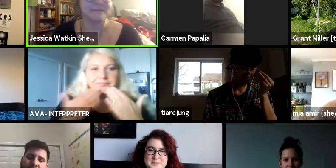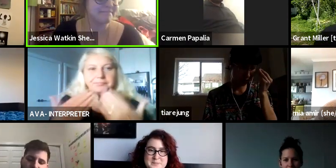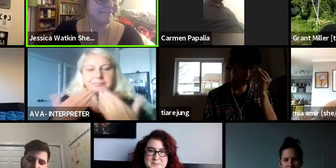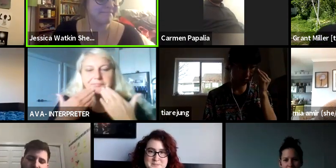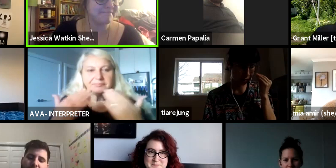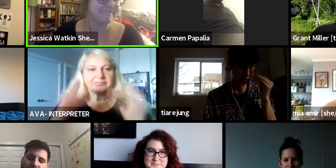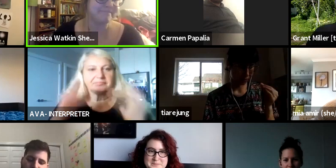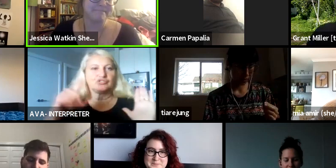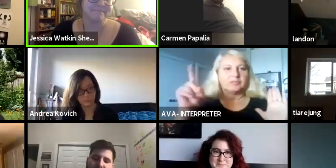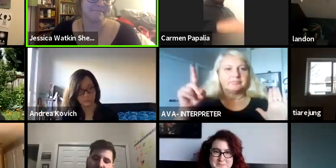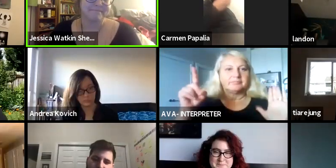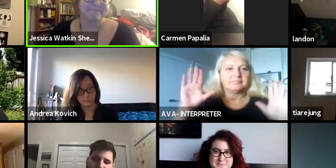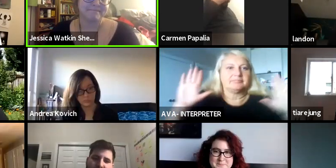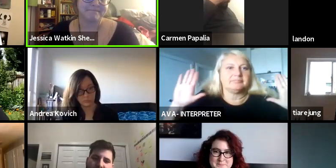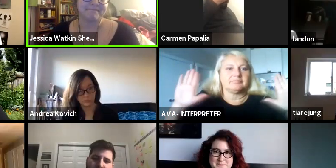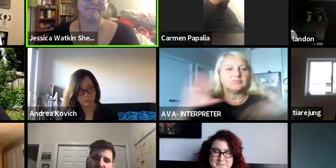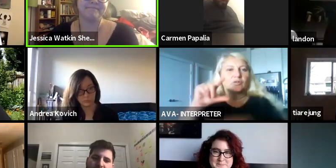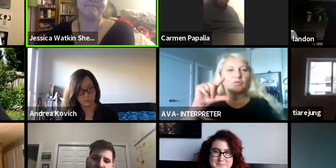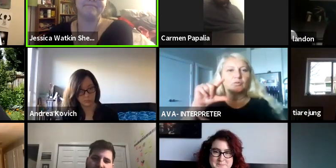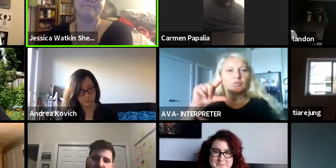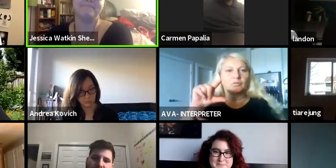Check.